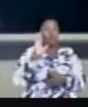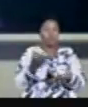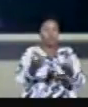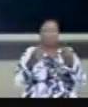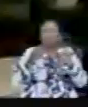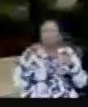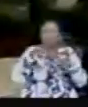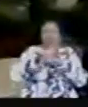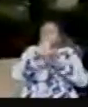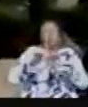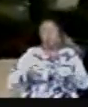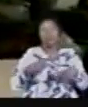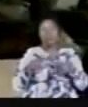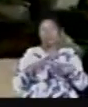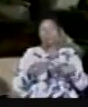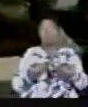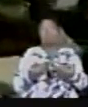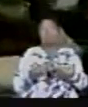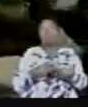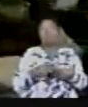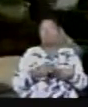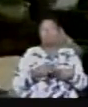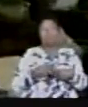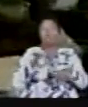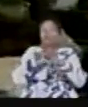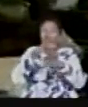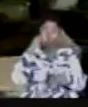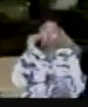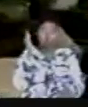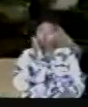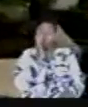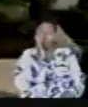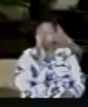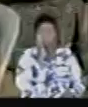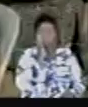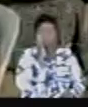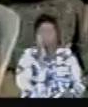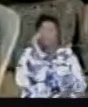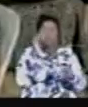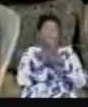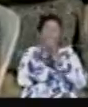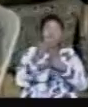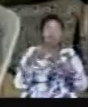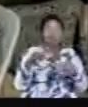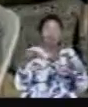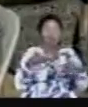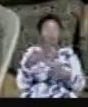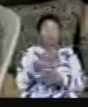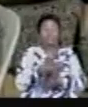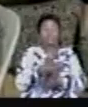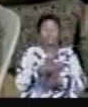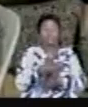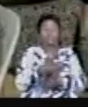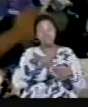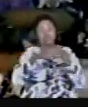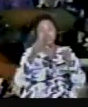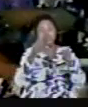life. At home, in the office, anywhere you